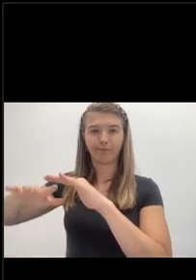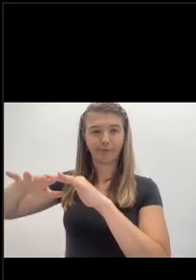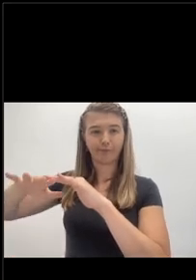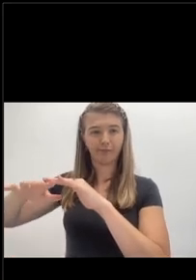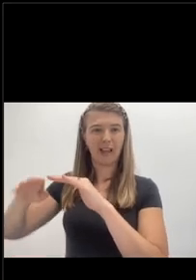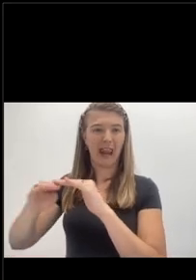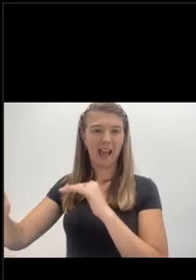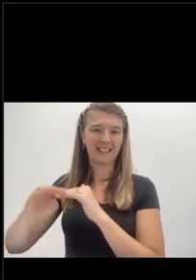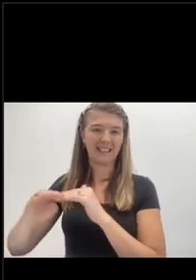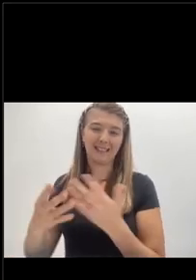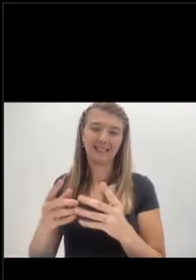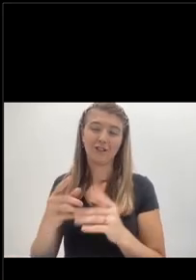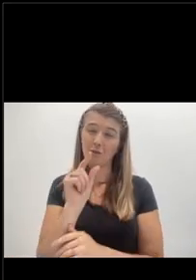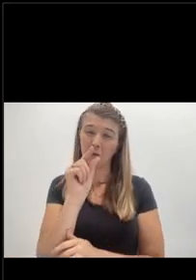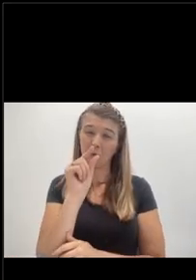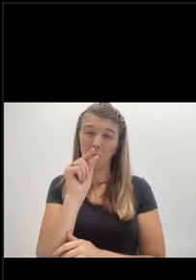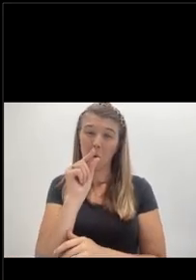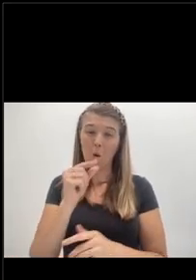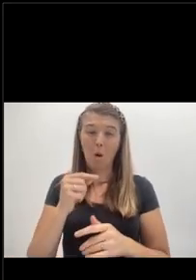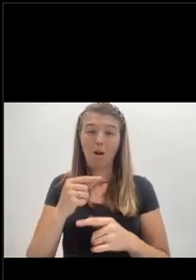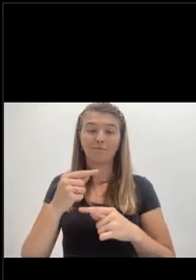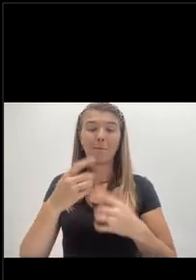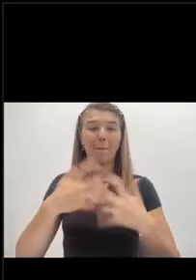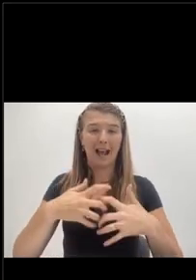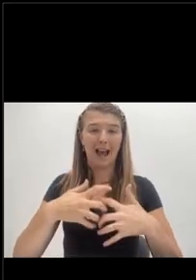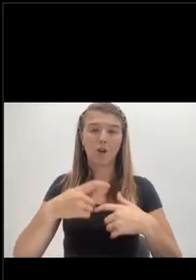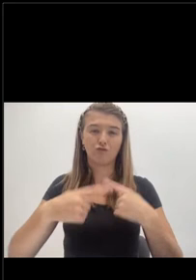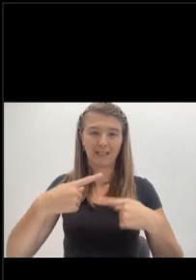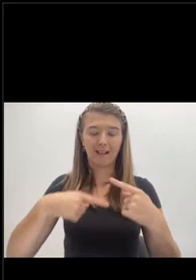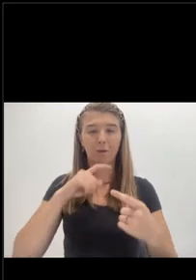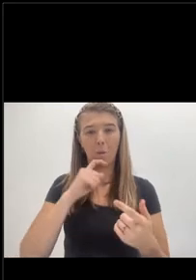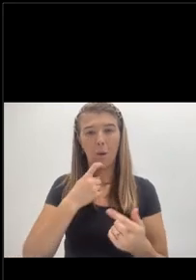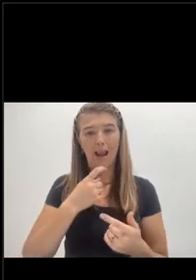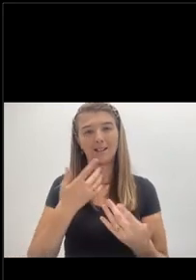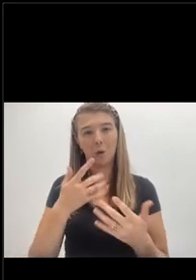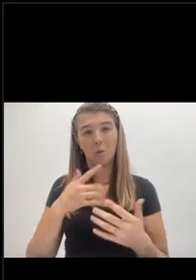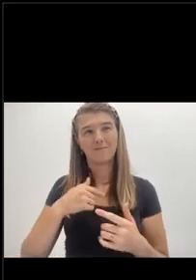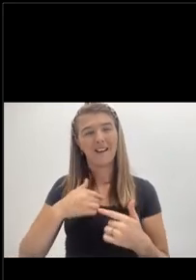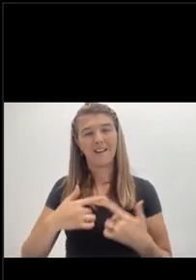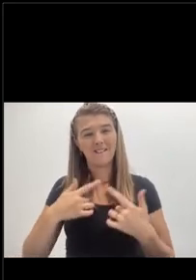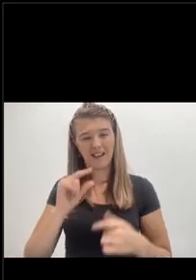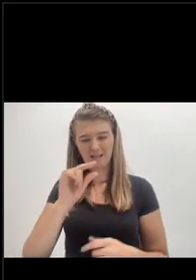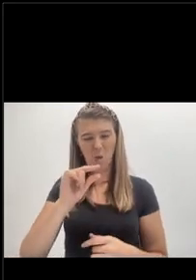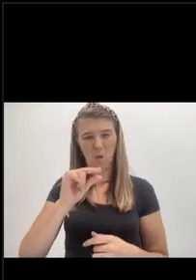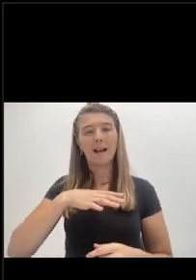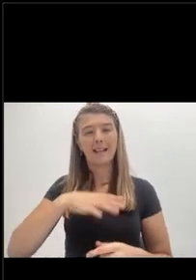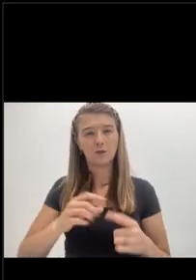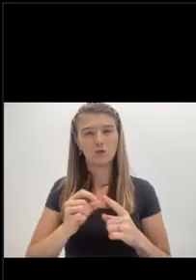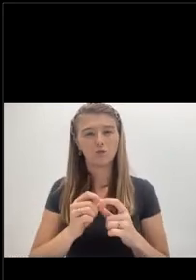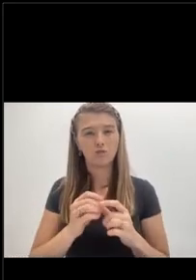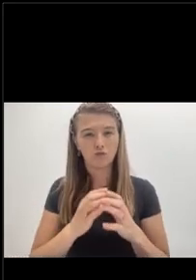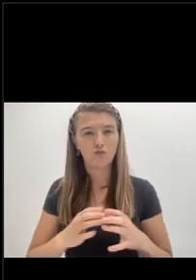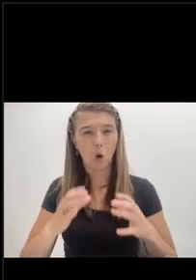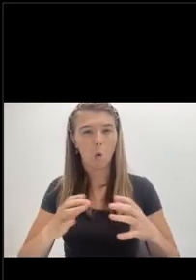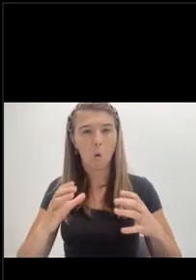moment is mechanical recycle. So that is, of course, needs to grow. But the question is also, can